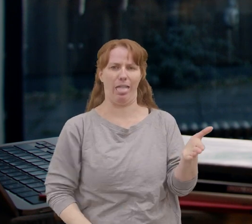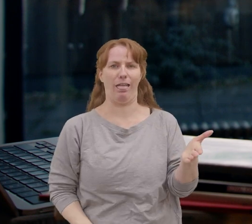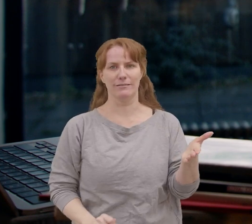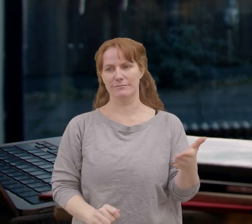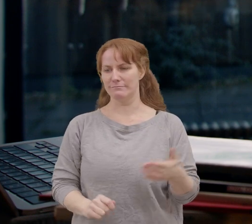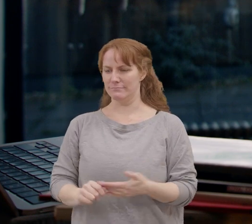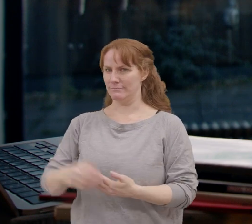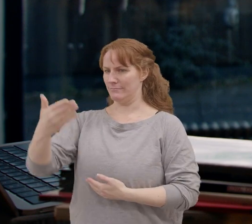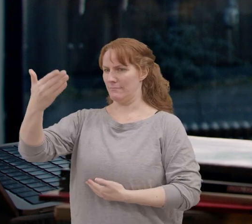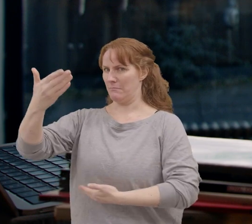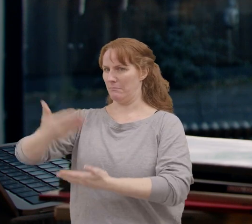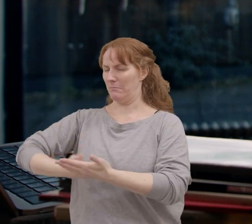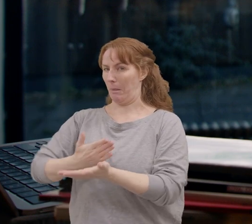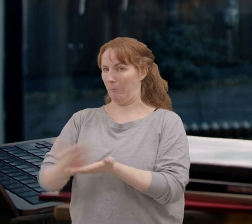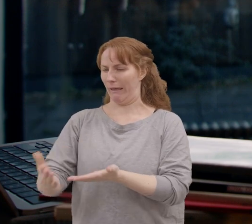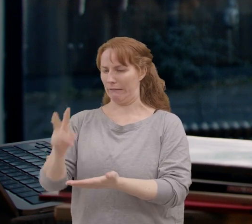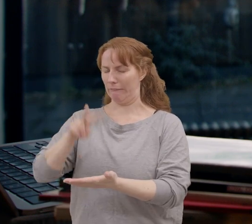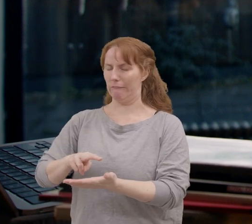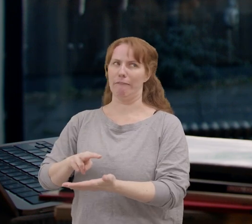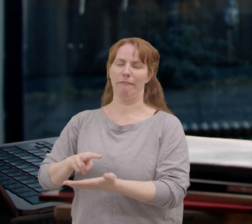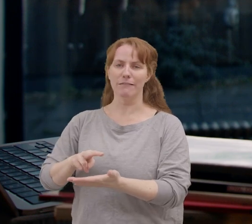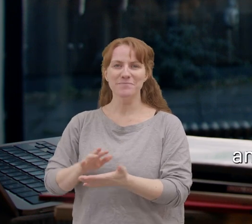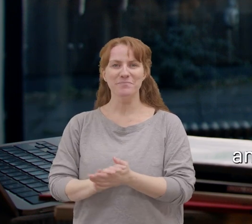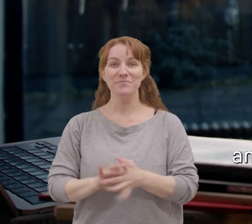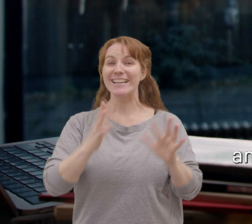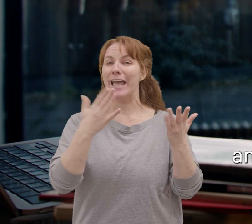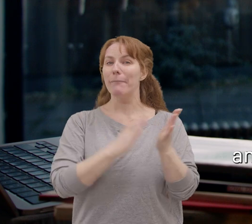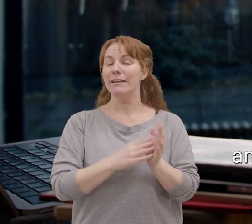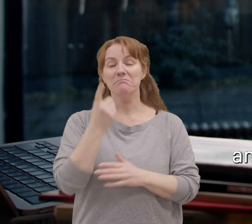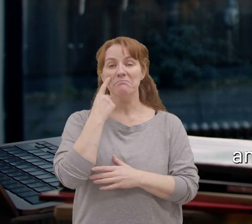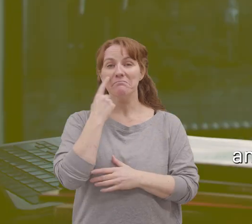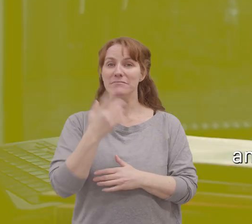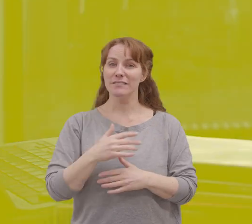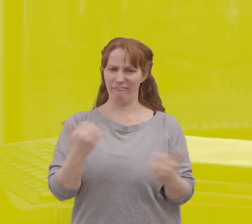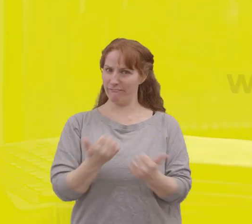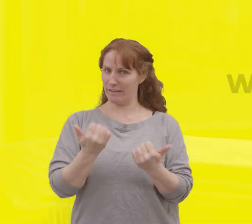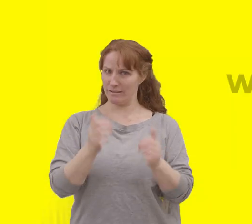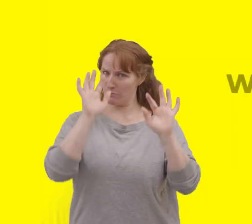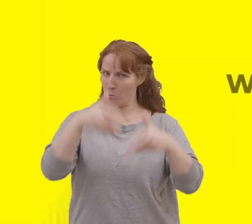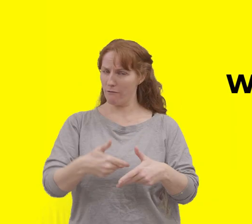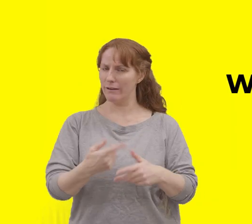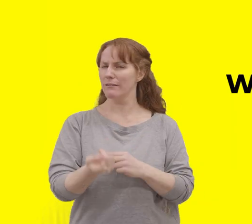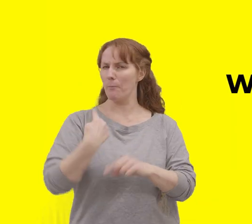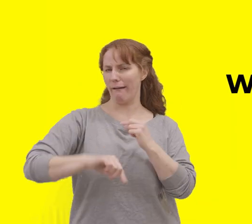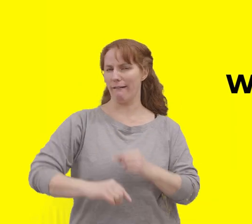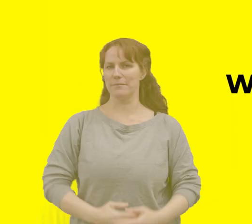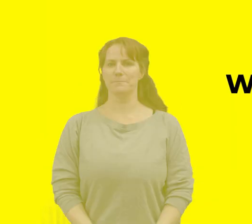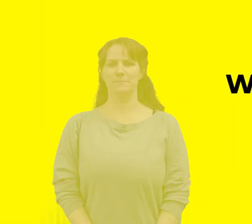not staring at that blank bit of paper. Try giving yourself 10 minutes and see what happens. If you don't finish, that's fine, we're going to come back to it